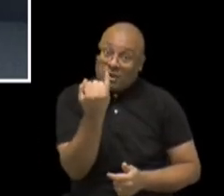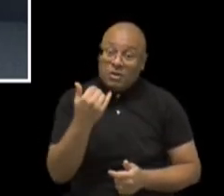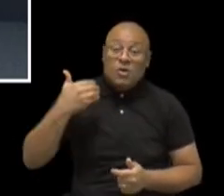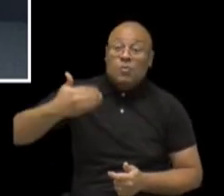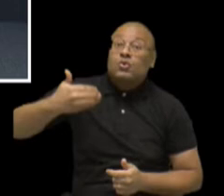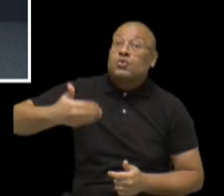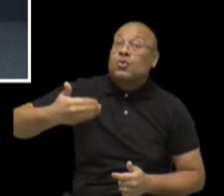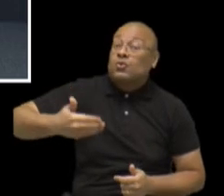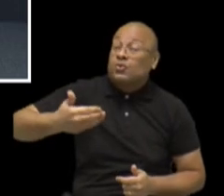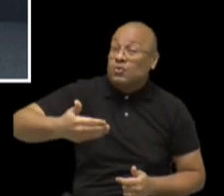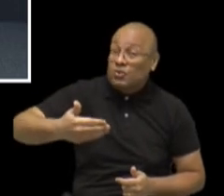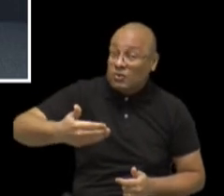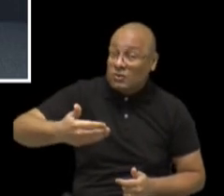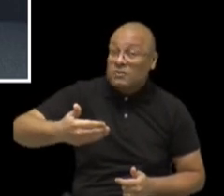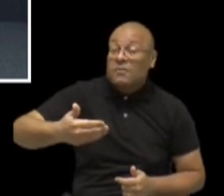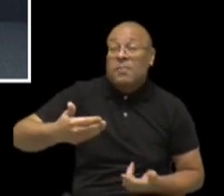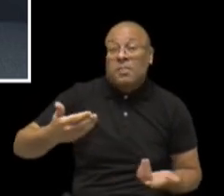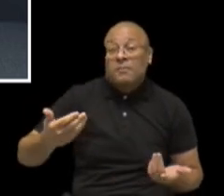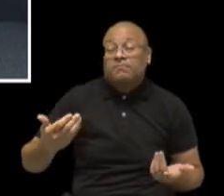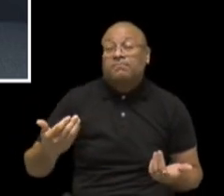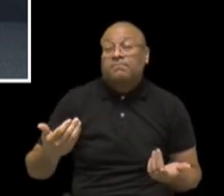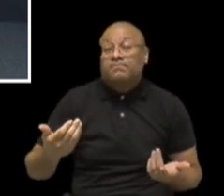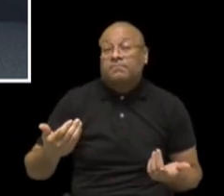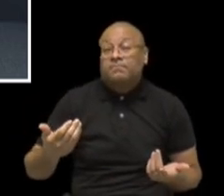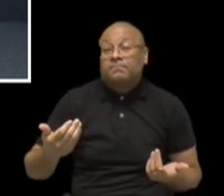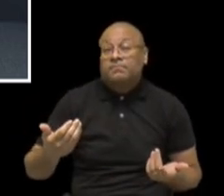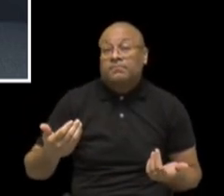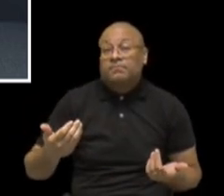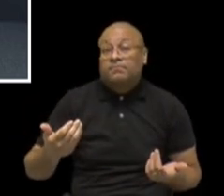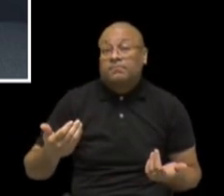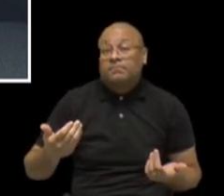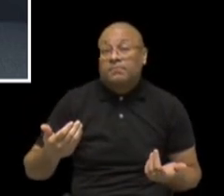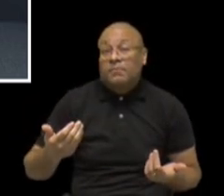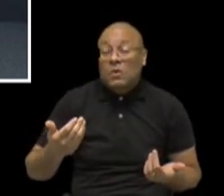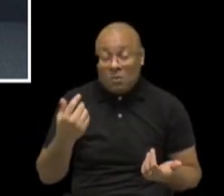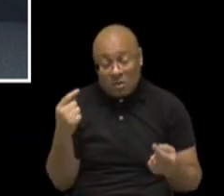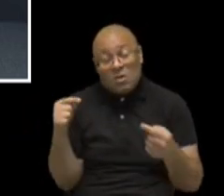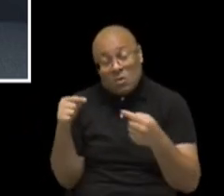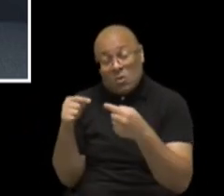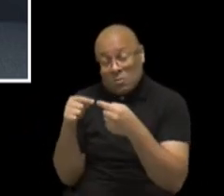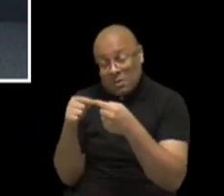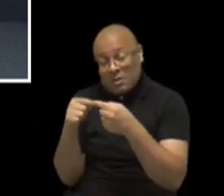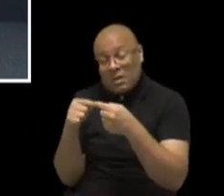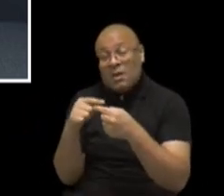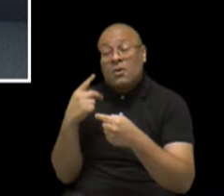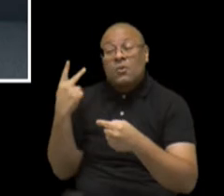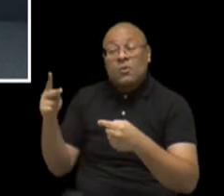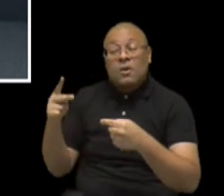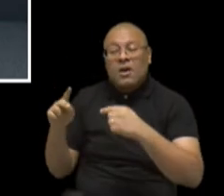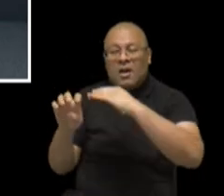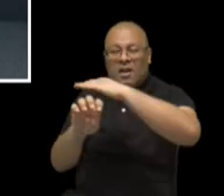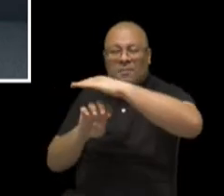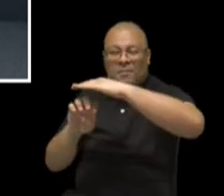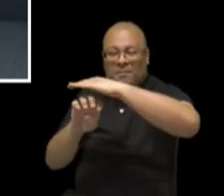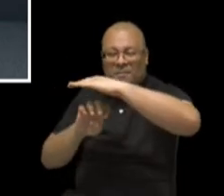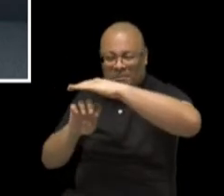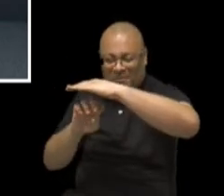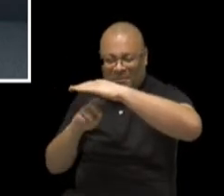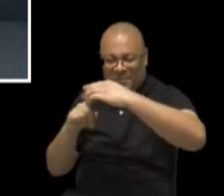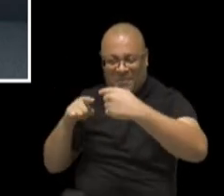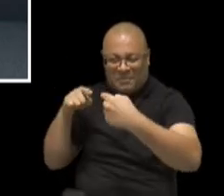all that side of the past of Missoni was really fundamental in the creation of